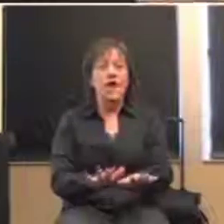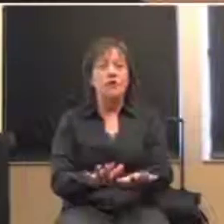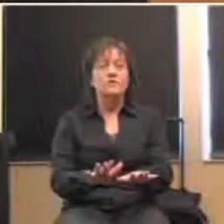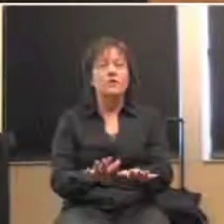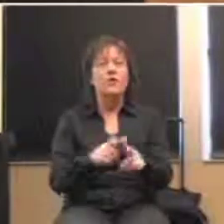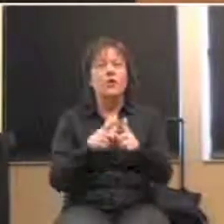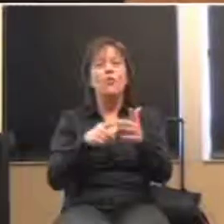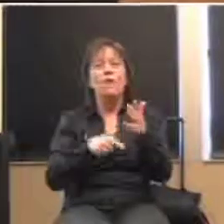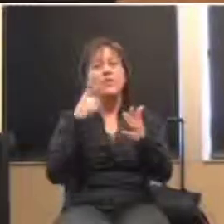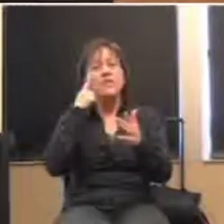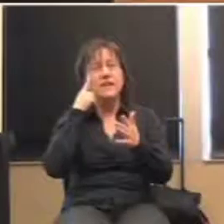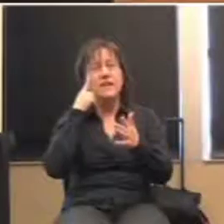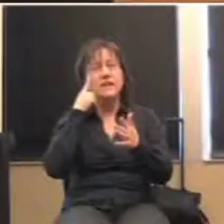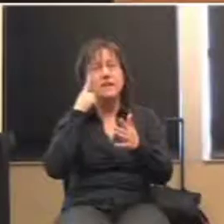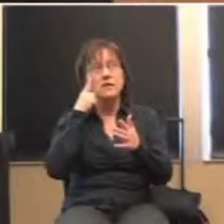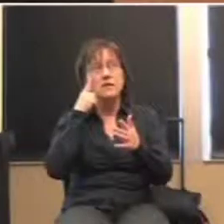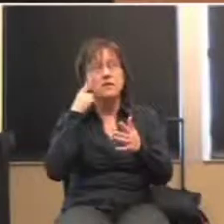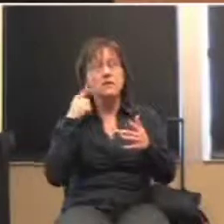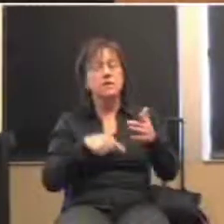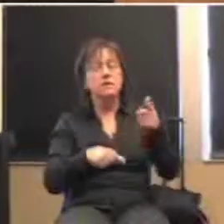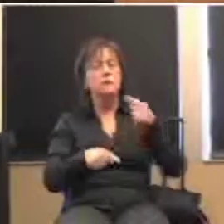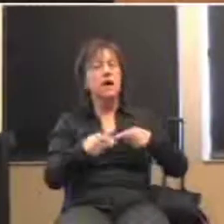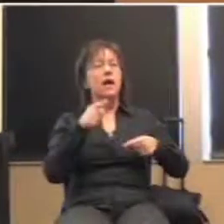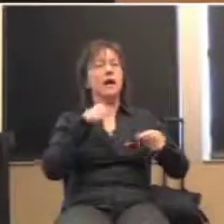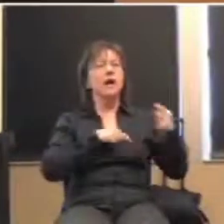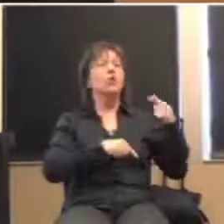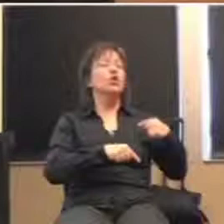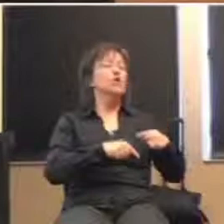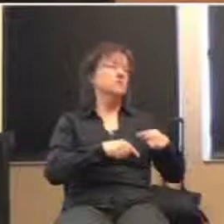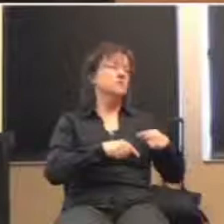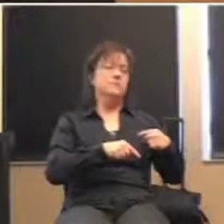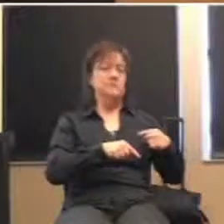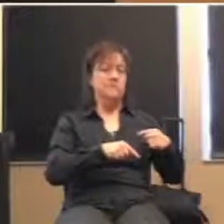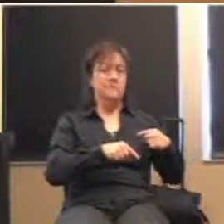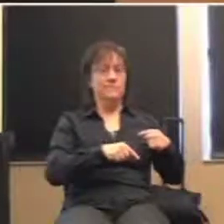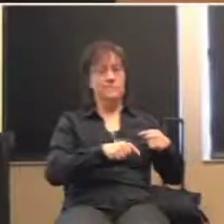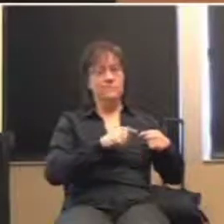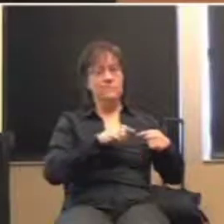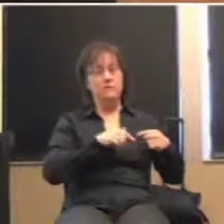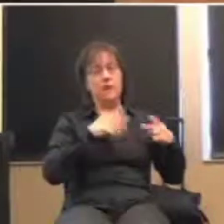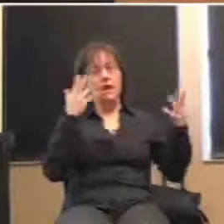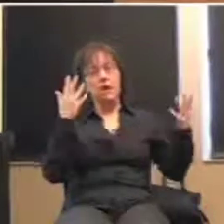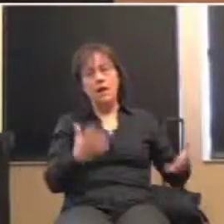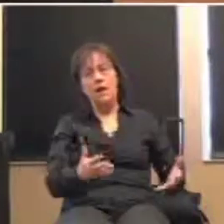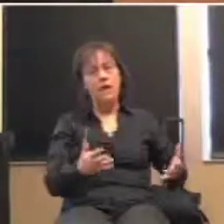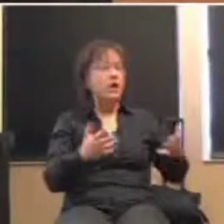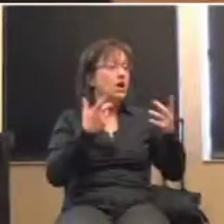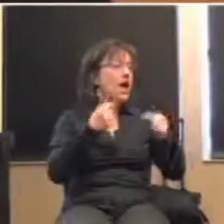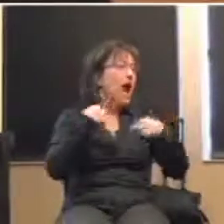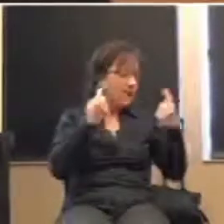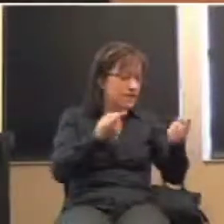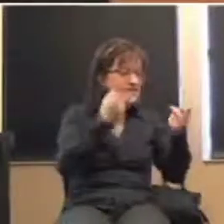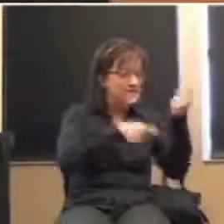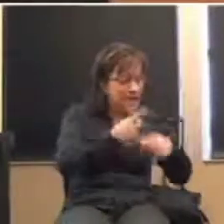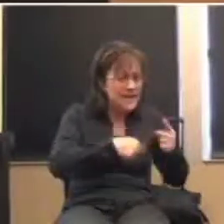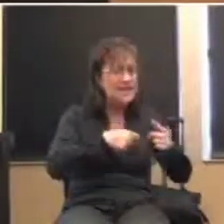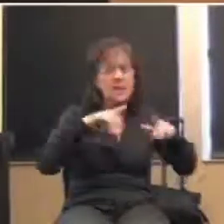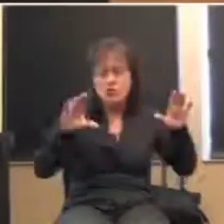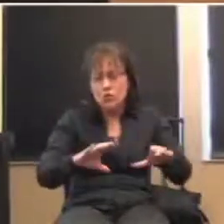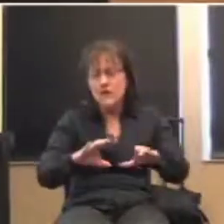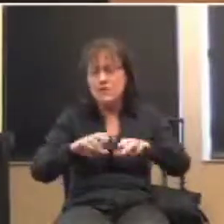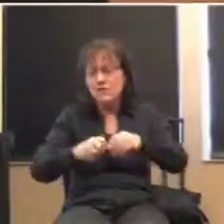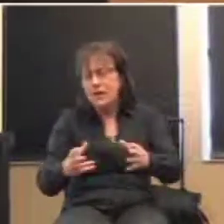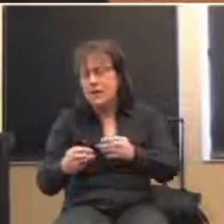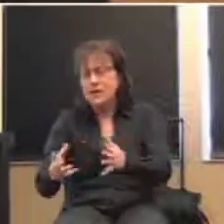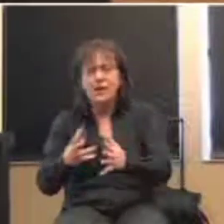back. And peeling back the banana. We've tried, I have been signing with them, and I've been doing these things, and they're just not